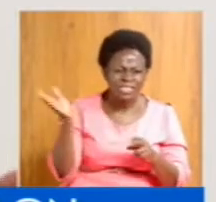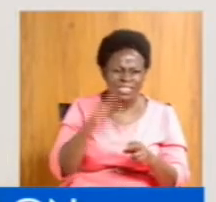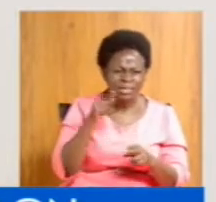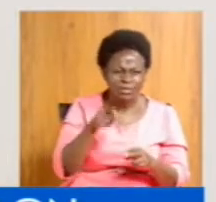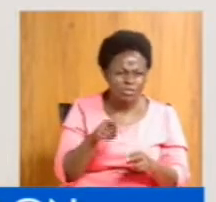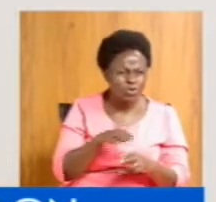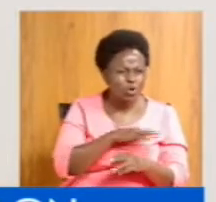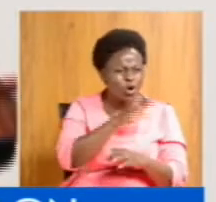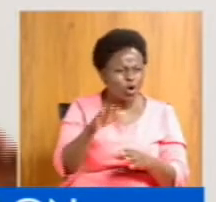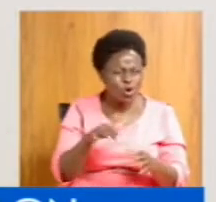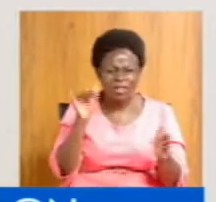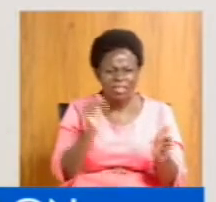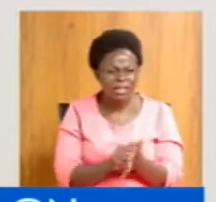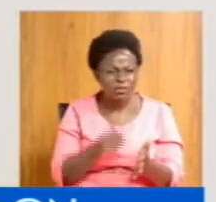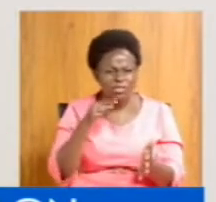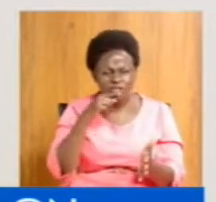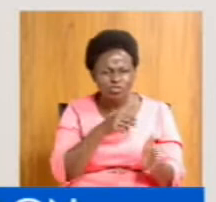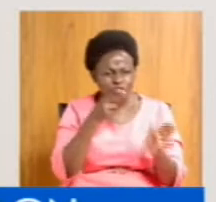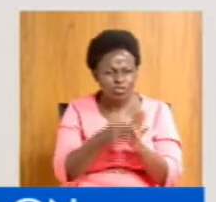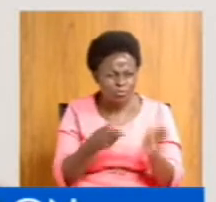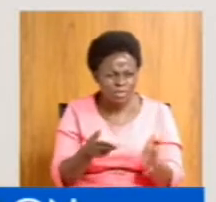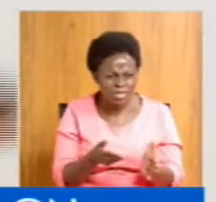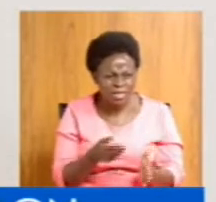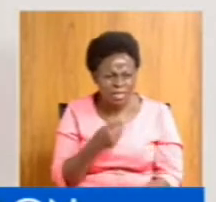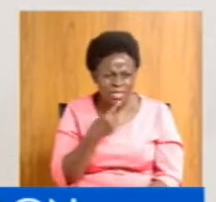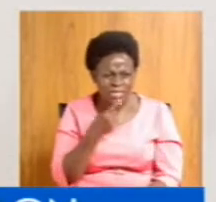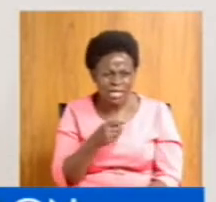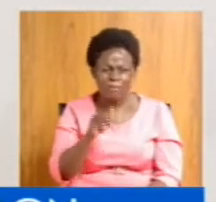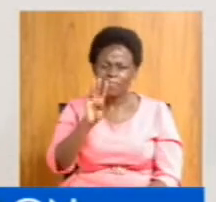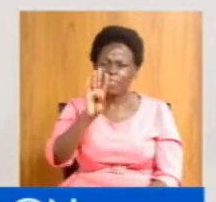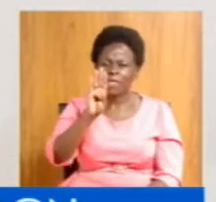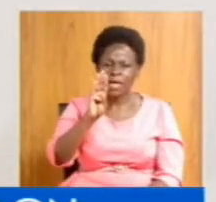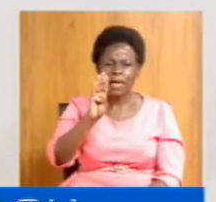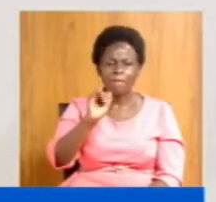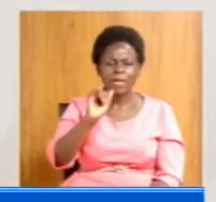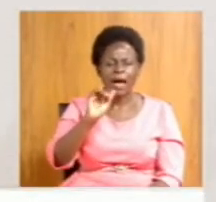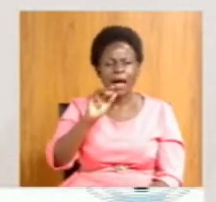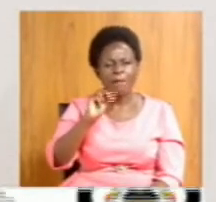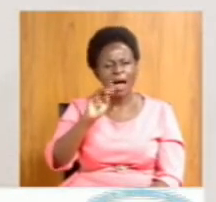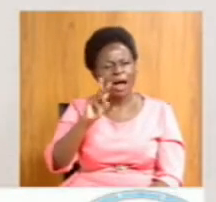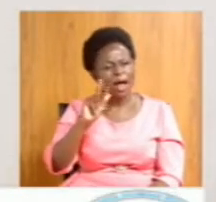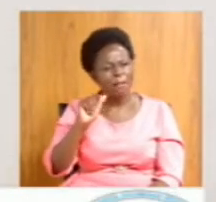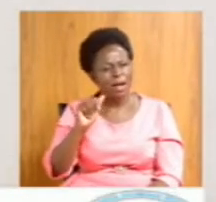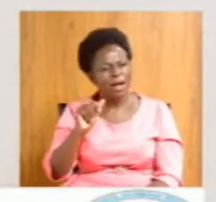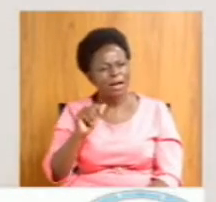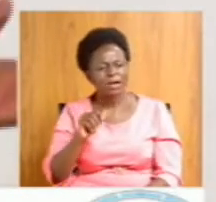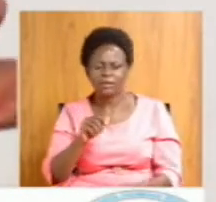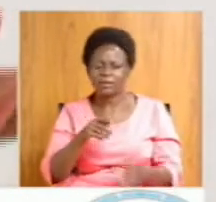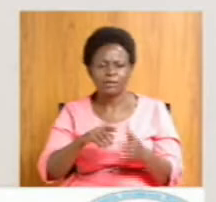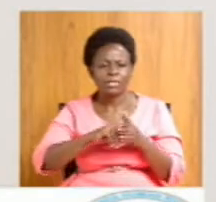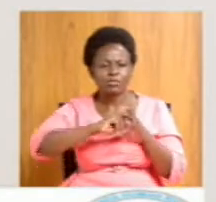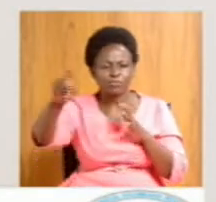all that was on social media you know they say Pia Bakama was arrested attempting to fly to